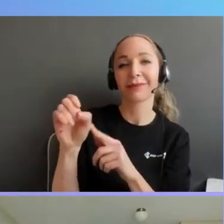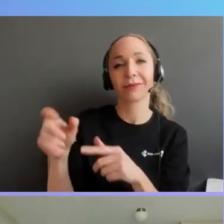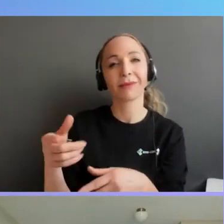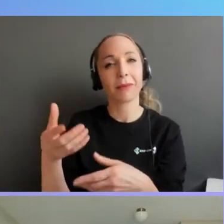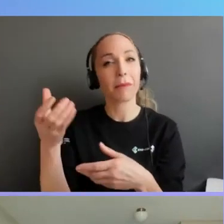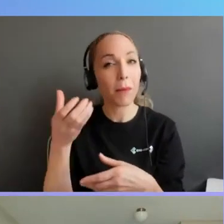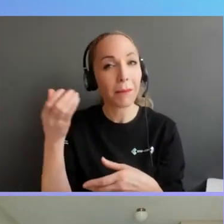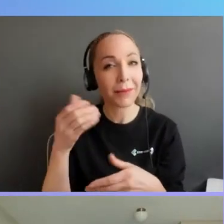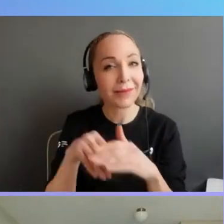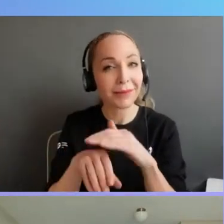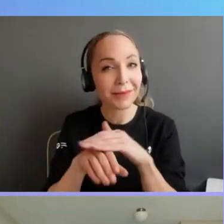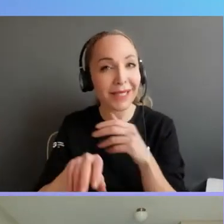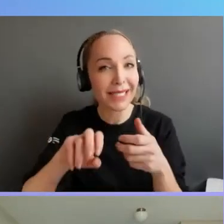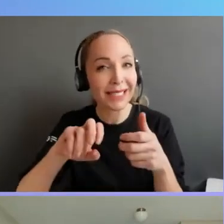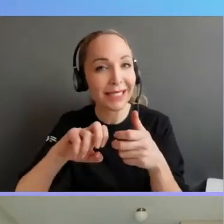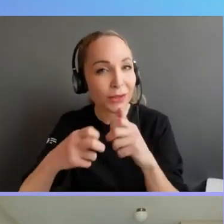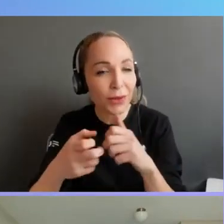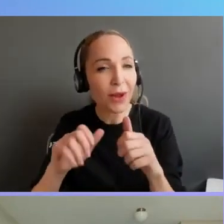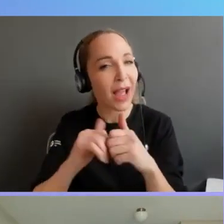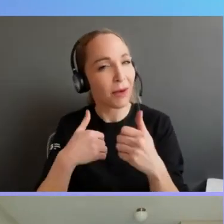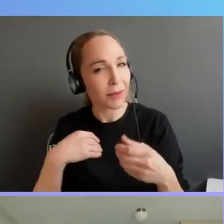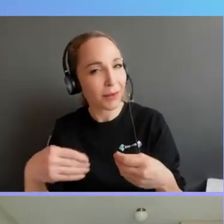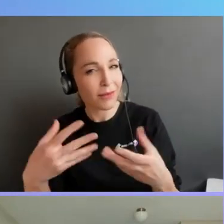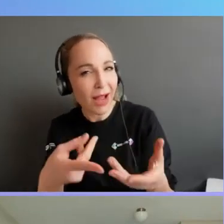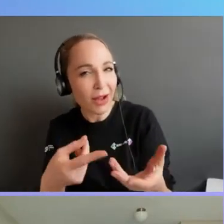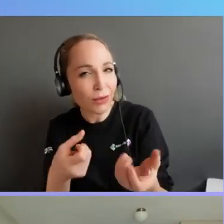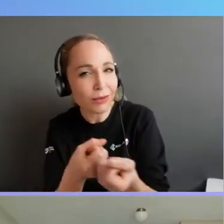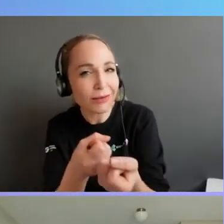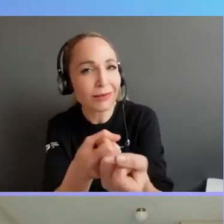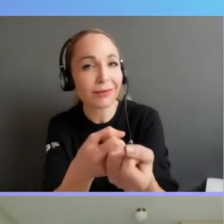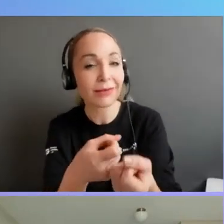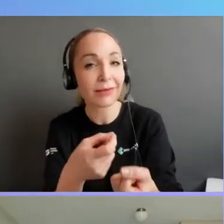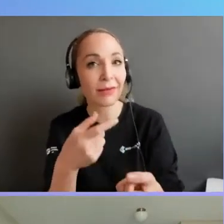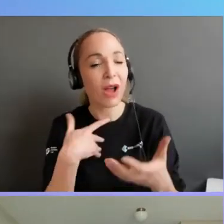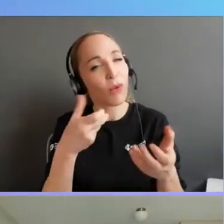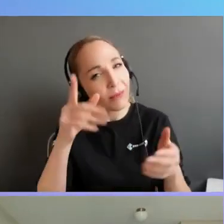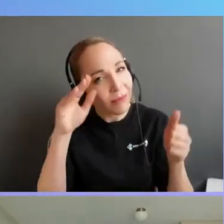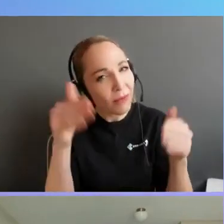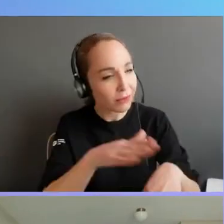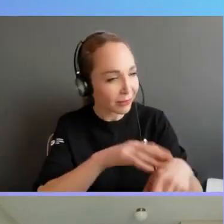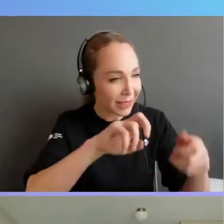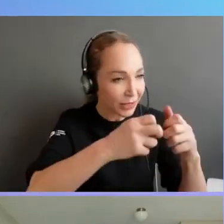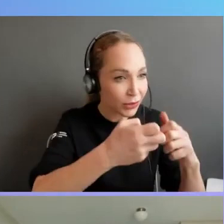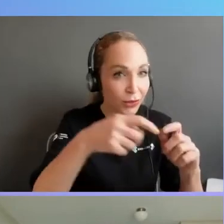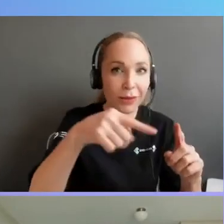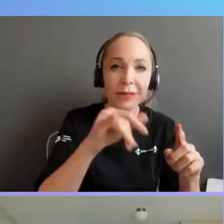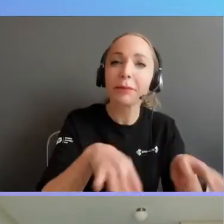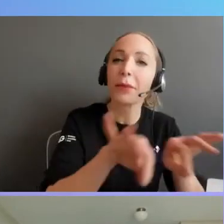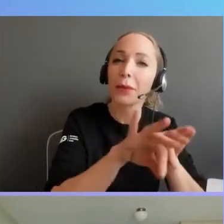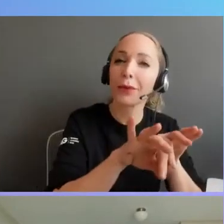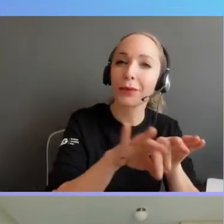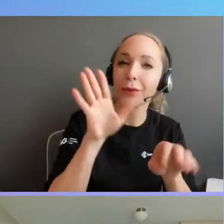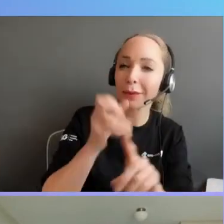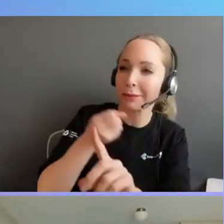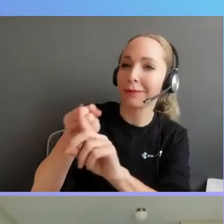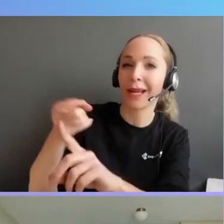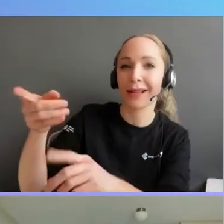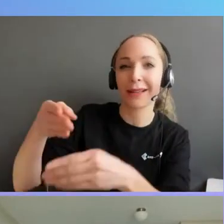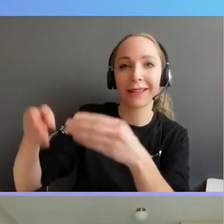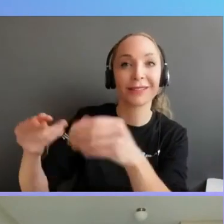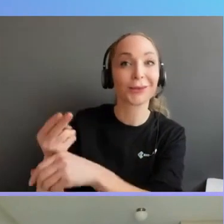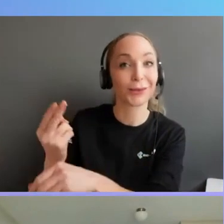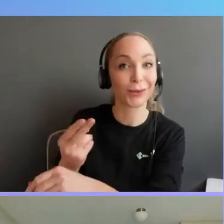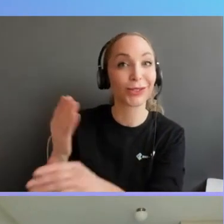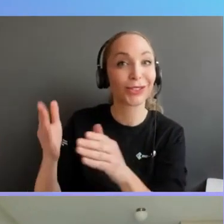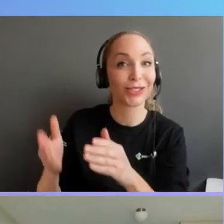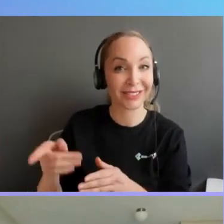mobile accessibility issues? So you're spending your time fixing issues that matter and that will really make a difference for your end users.